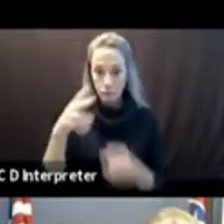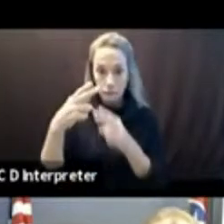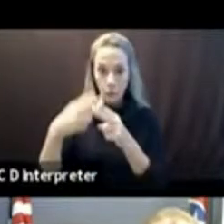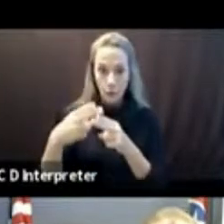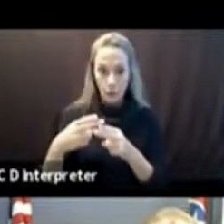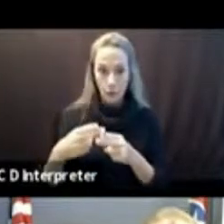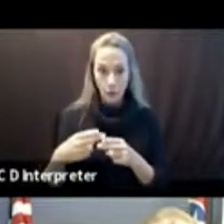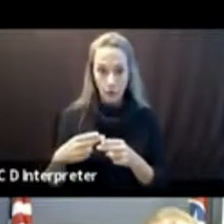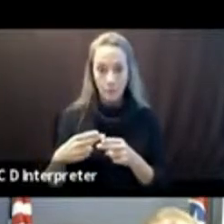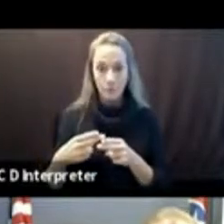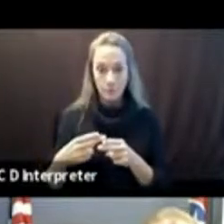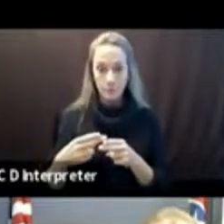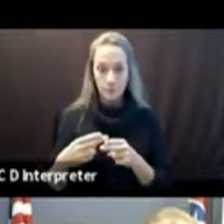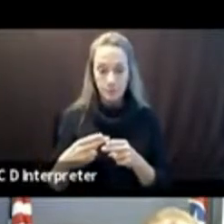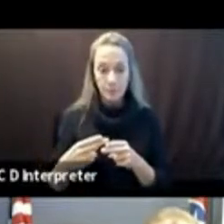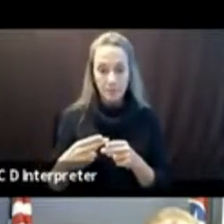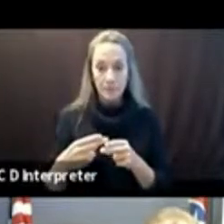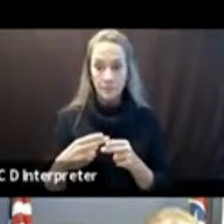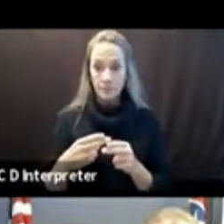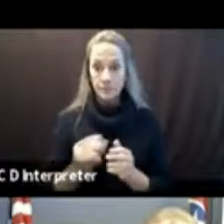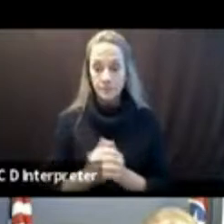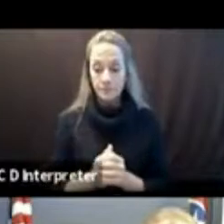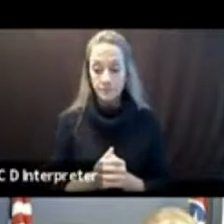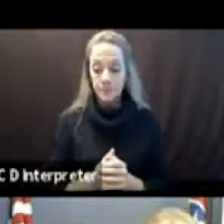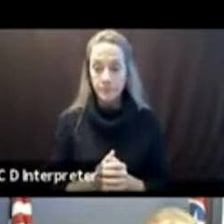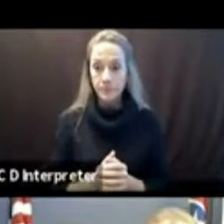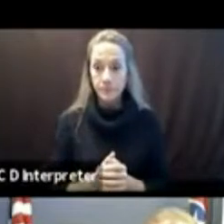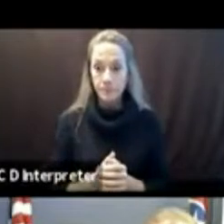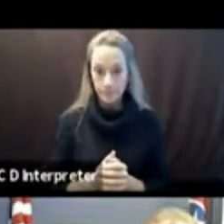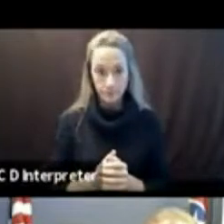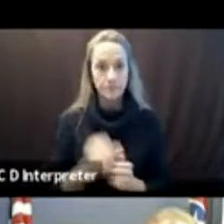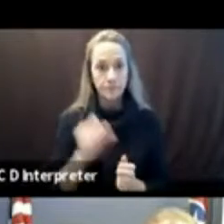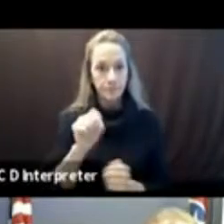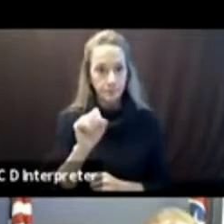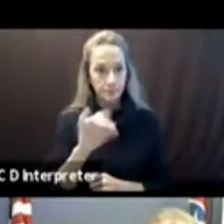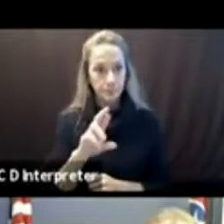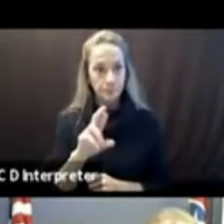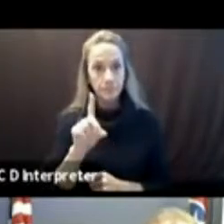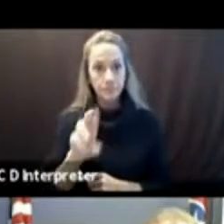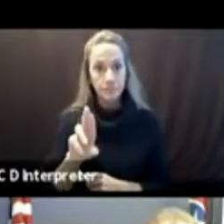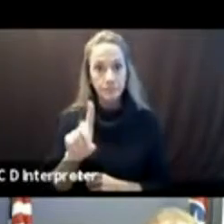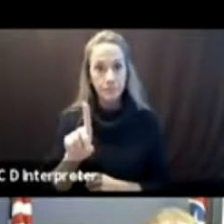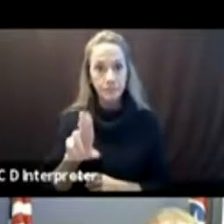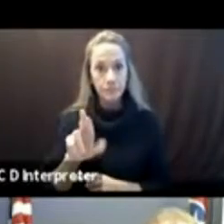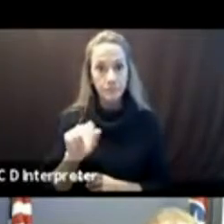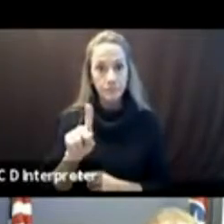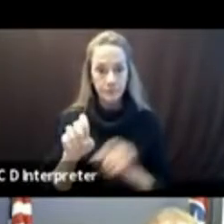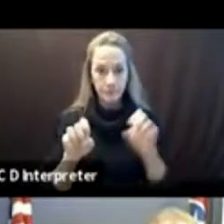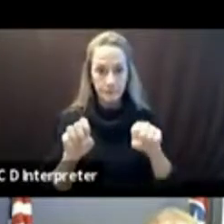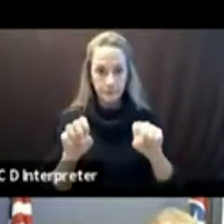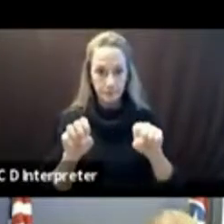of that motion and second. Yes, sir. Dr. Drake, Yes. Dr.